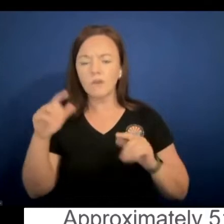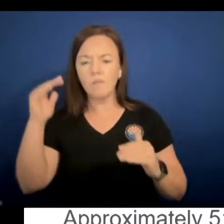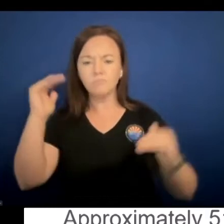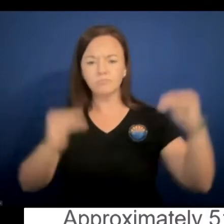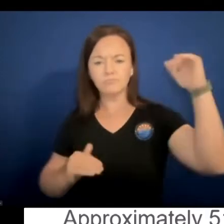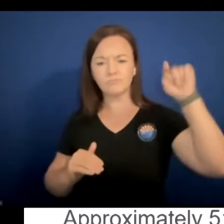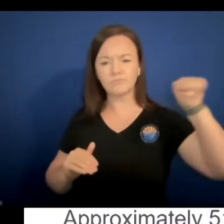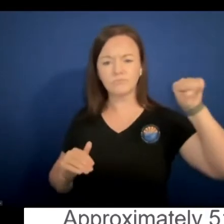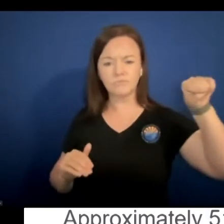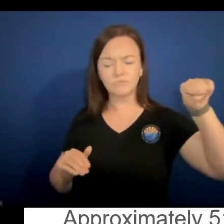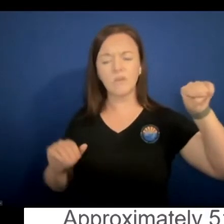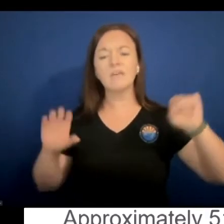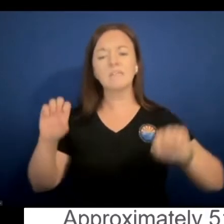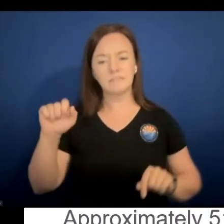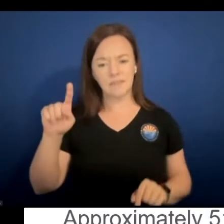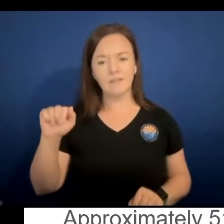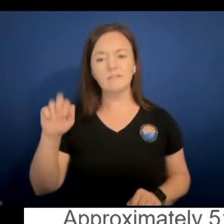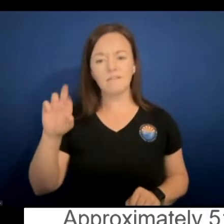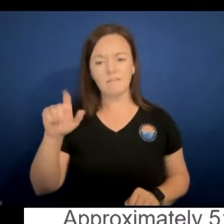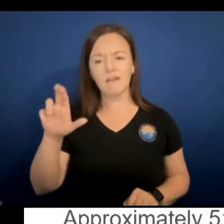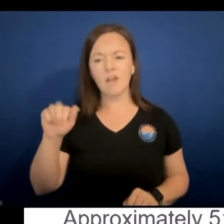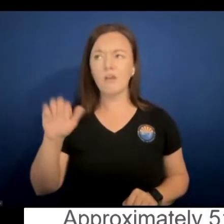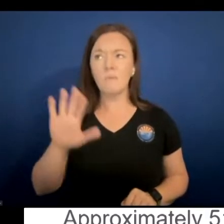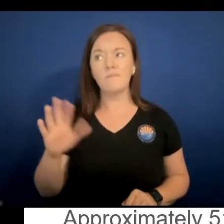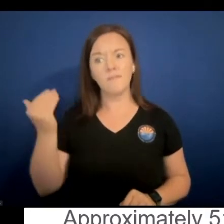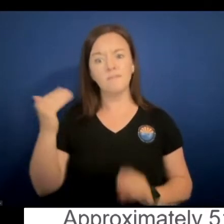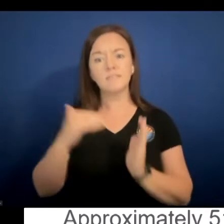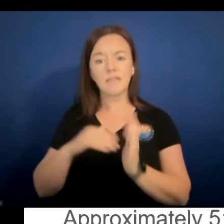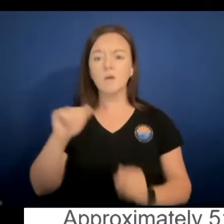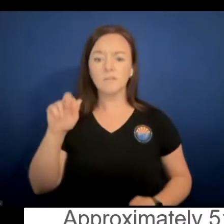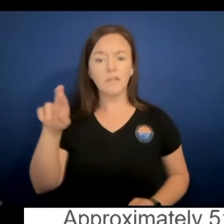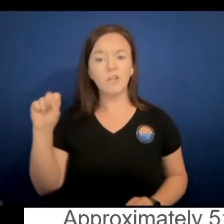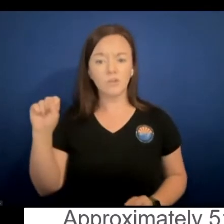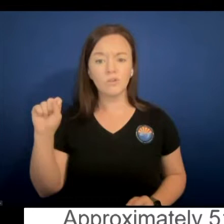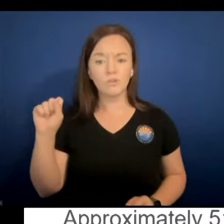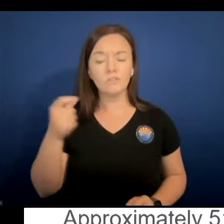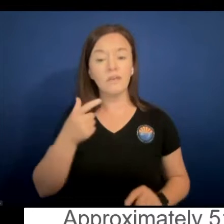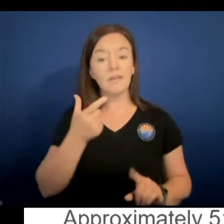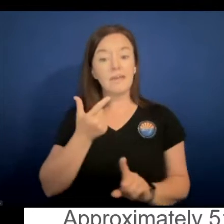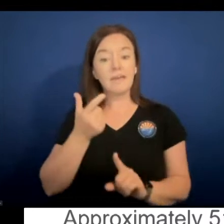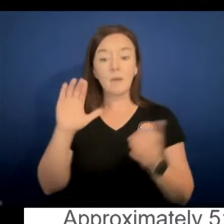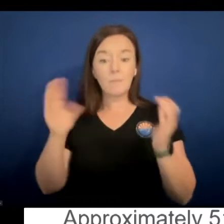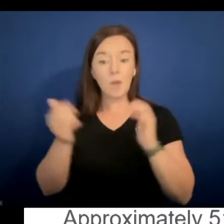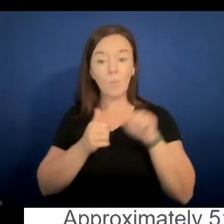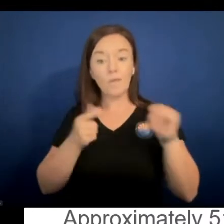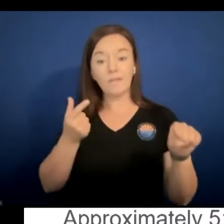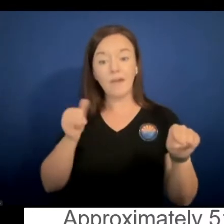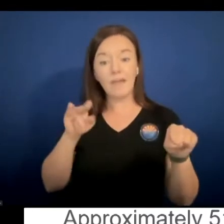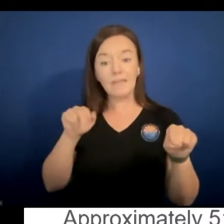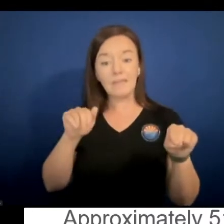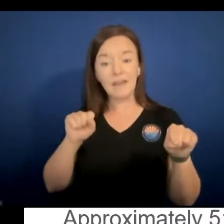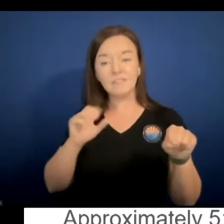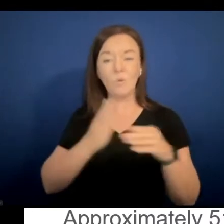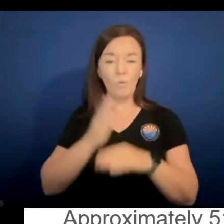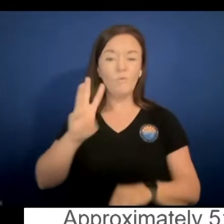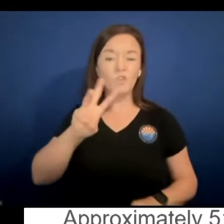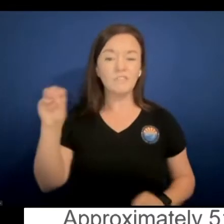Canyon, approximately 15,000 acres. And Guyana's is at over 60,000